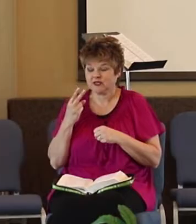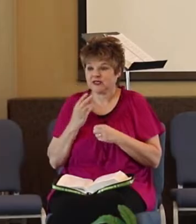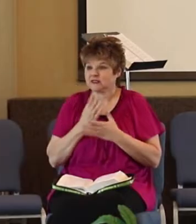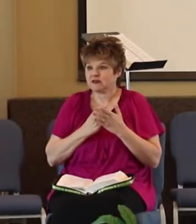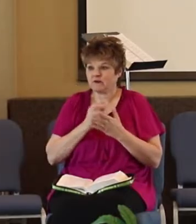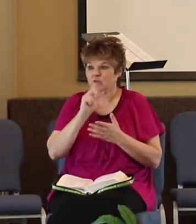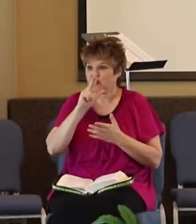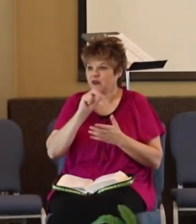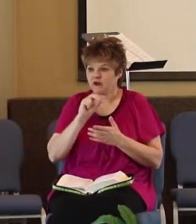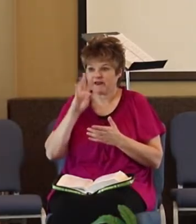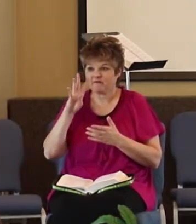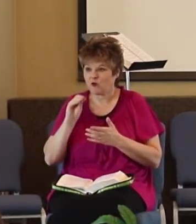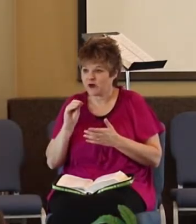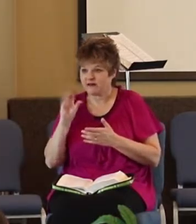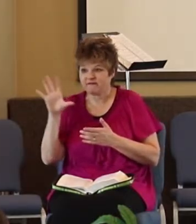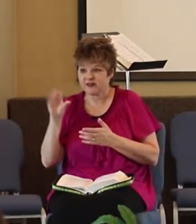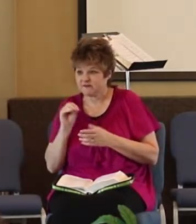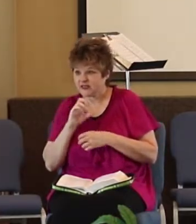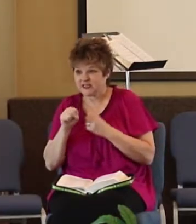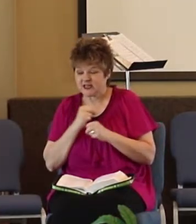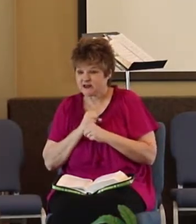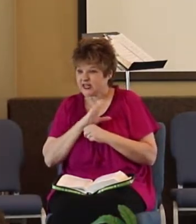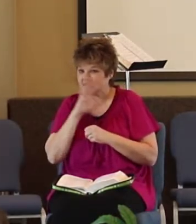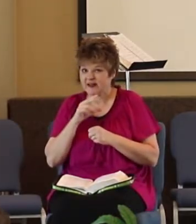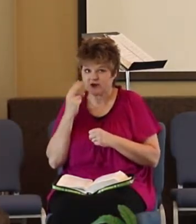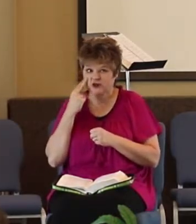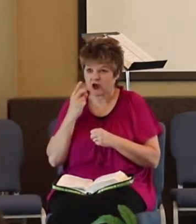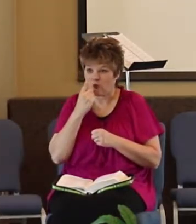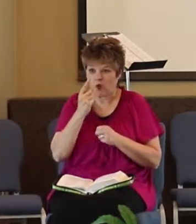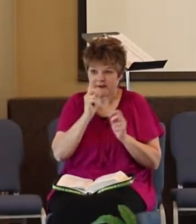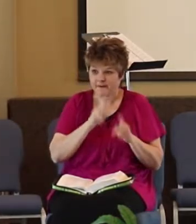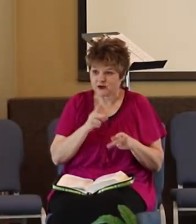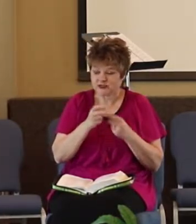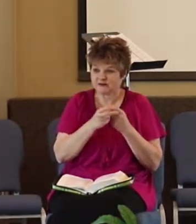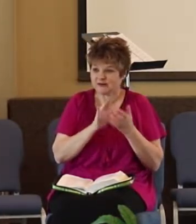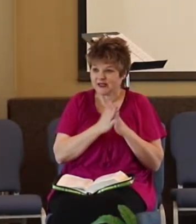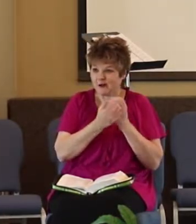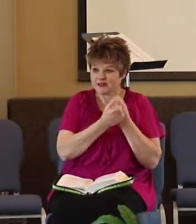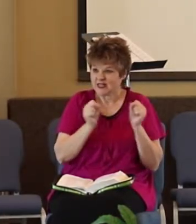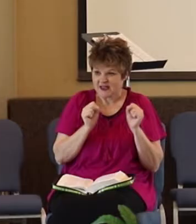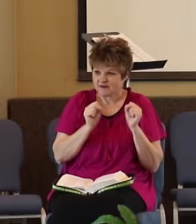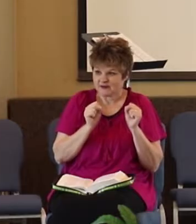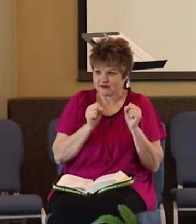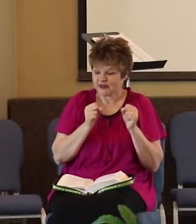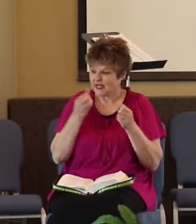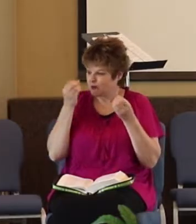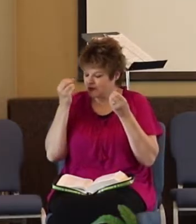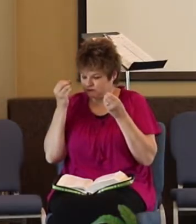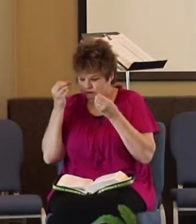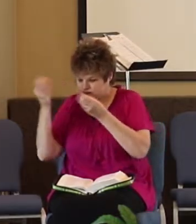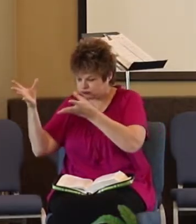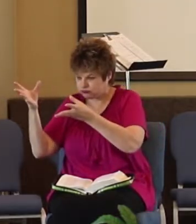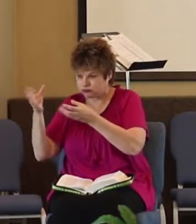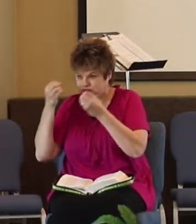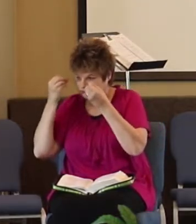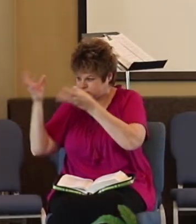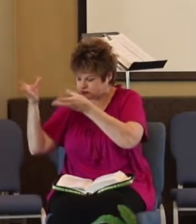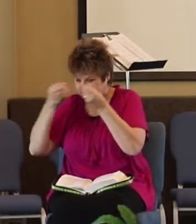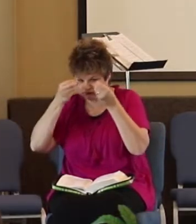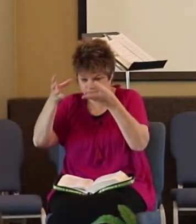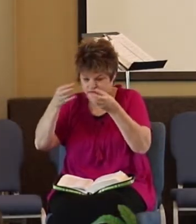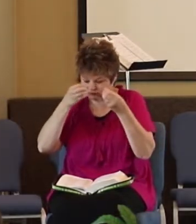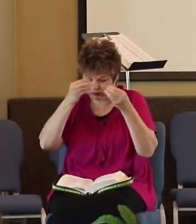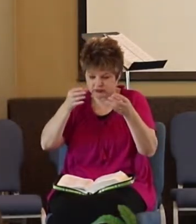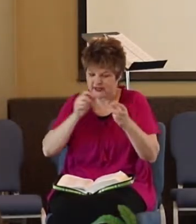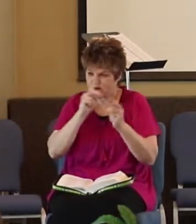30, 40, 50 years telling the people that Jesus saves and that God loves them. And they lived an exemplary life for